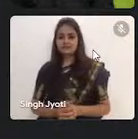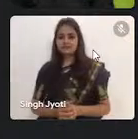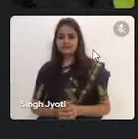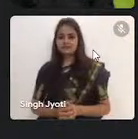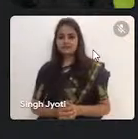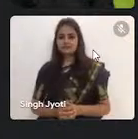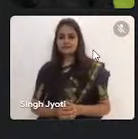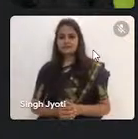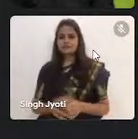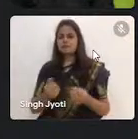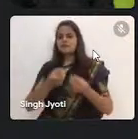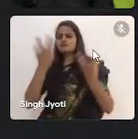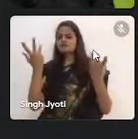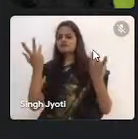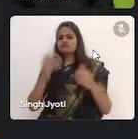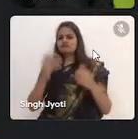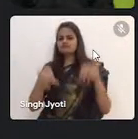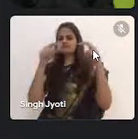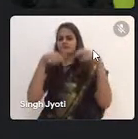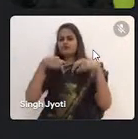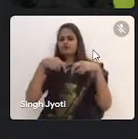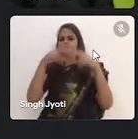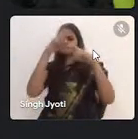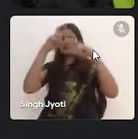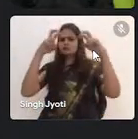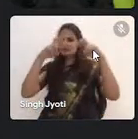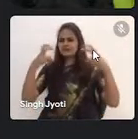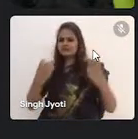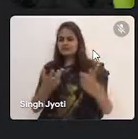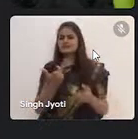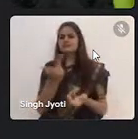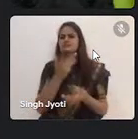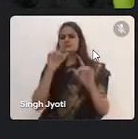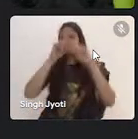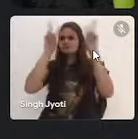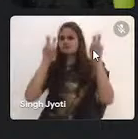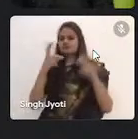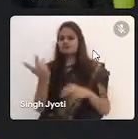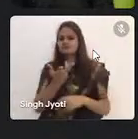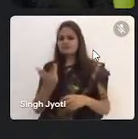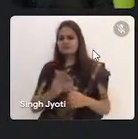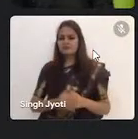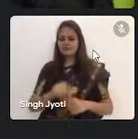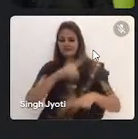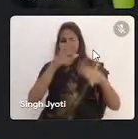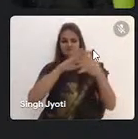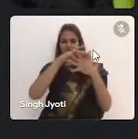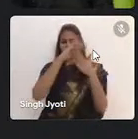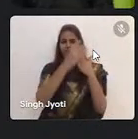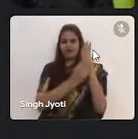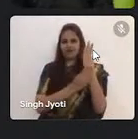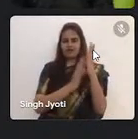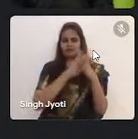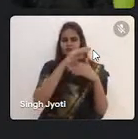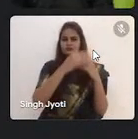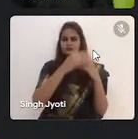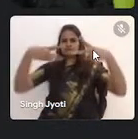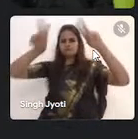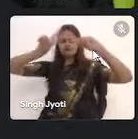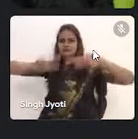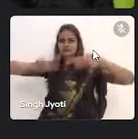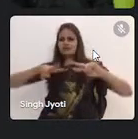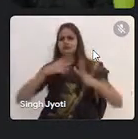most research on automated translation focuses entirely on the hands and not on any other